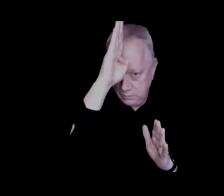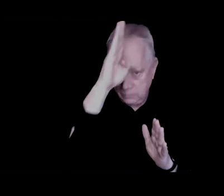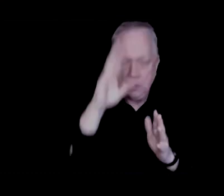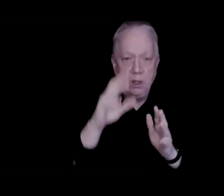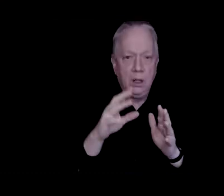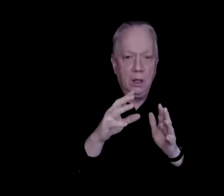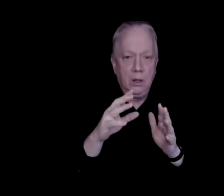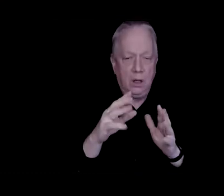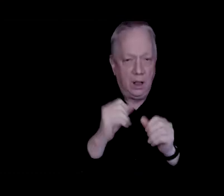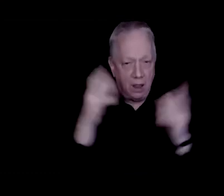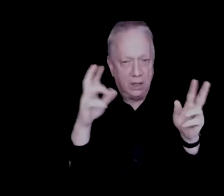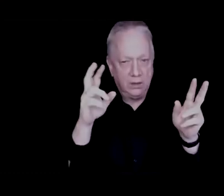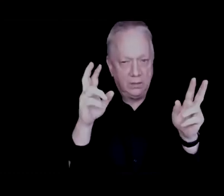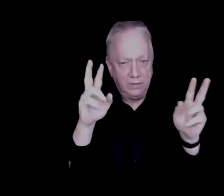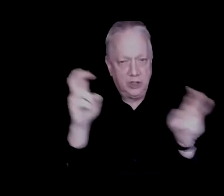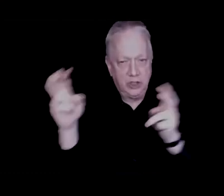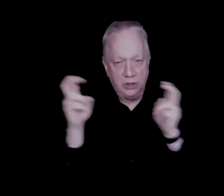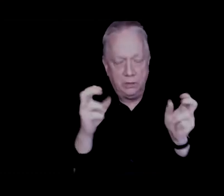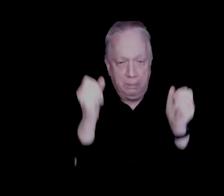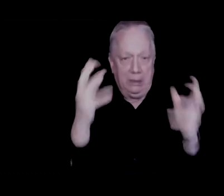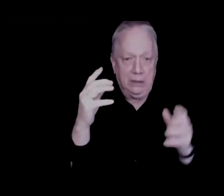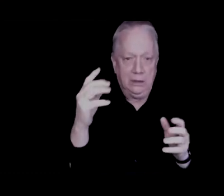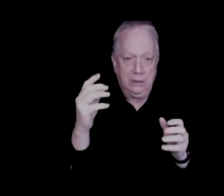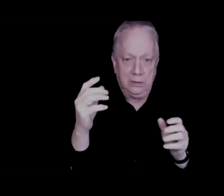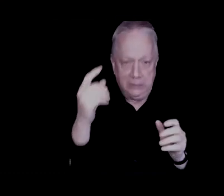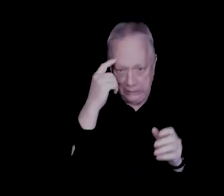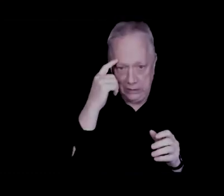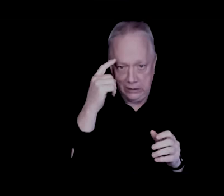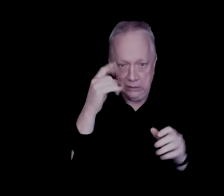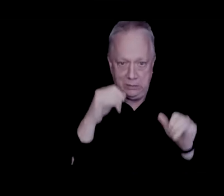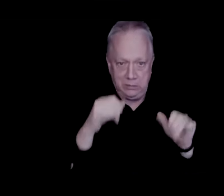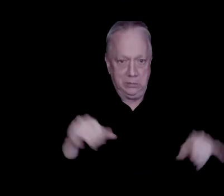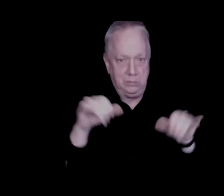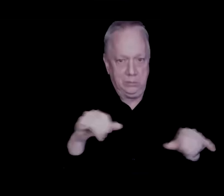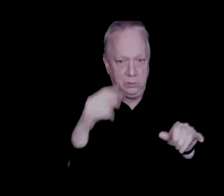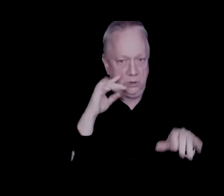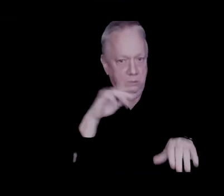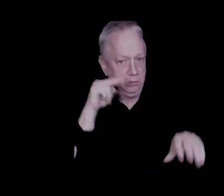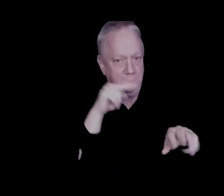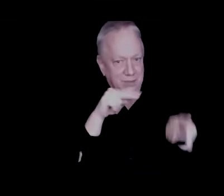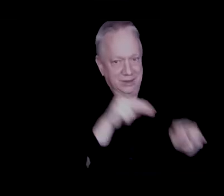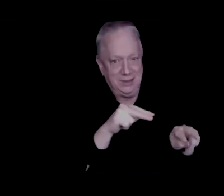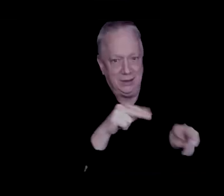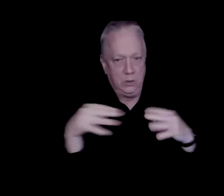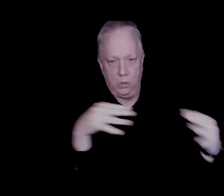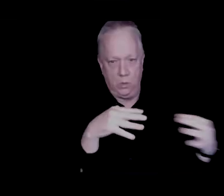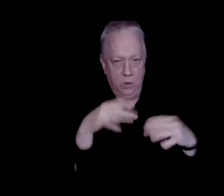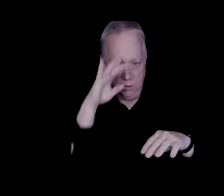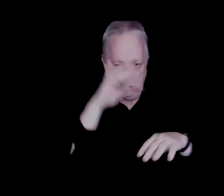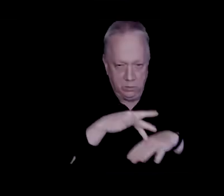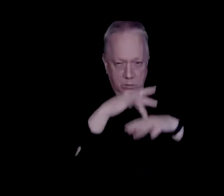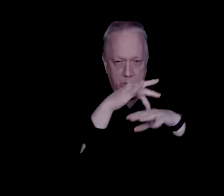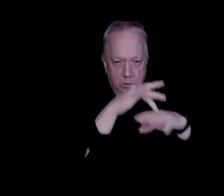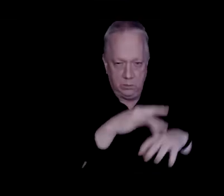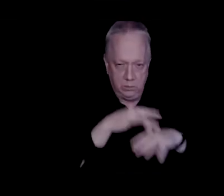and the main things that we see is the war. I mean,